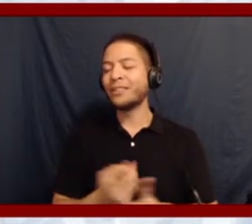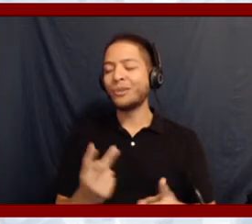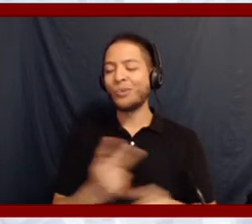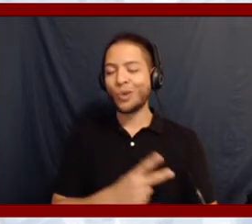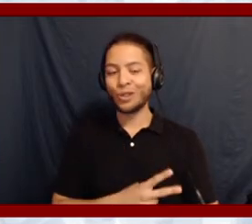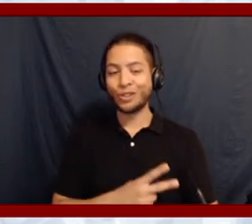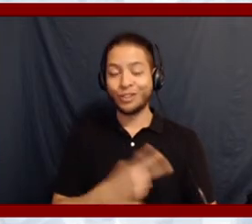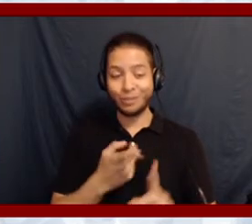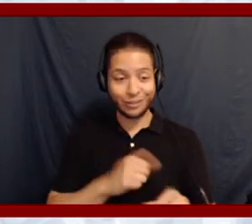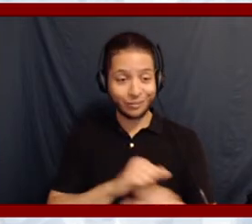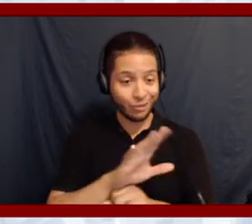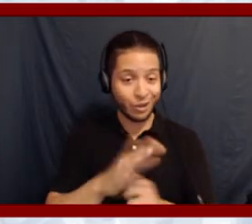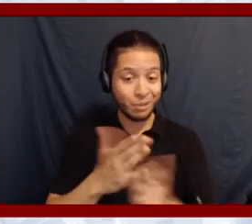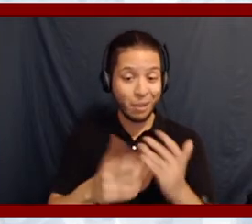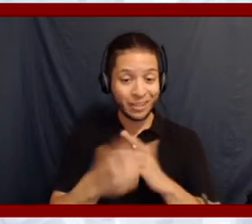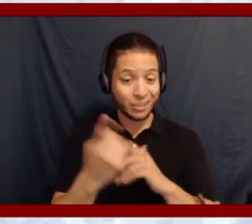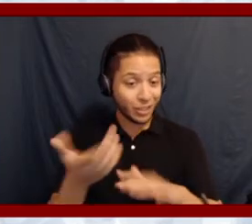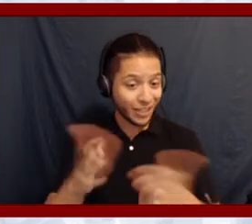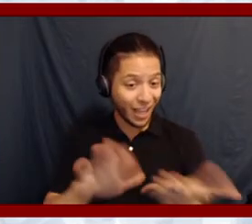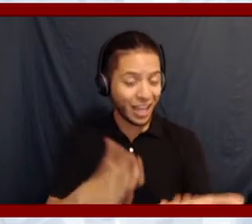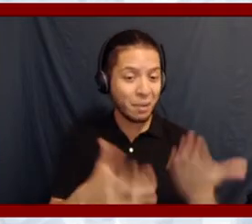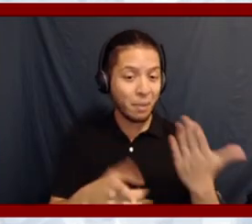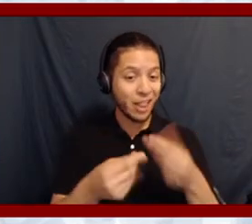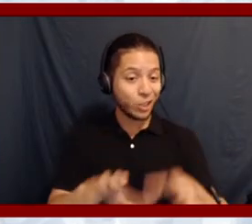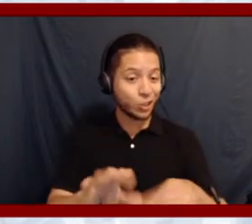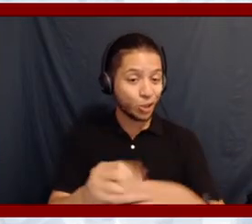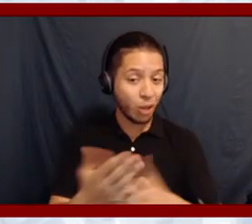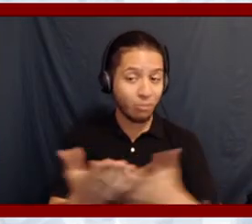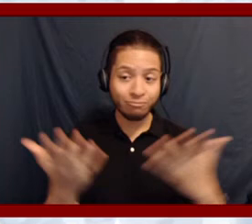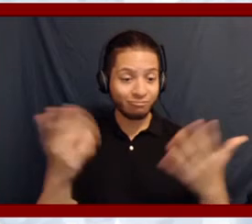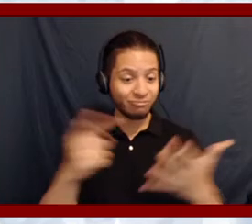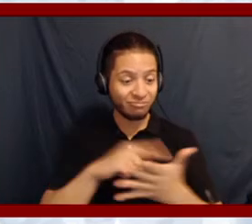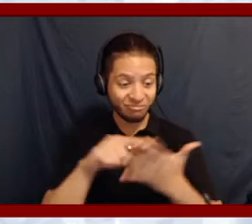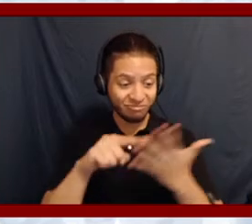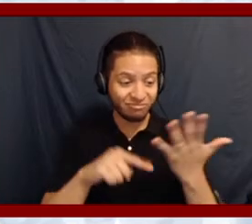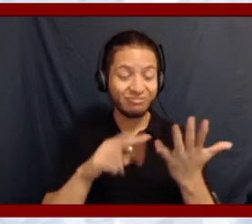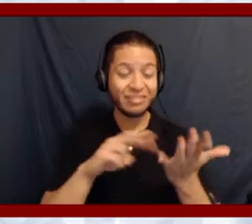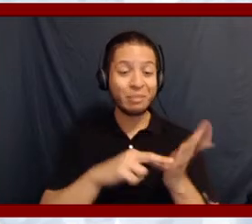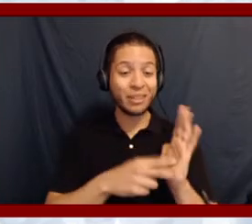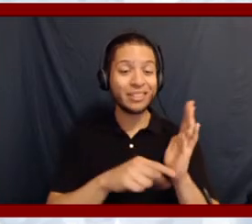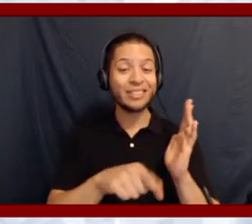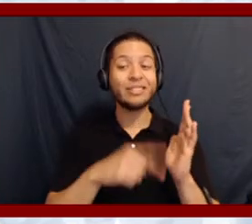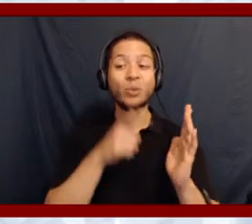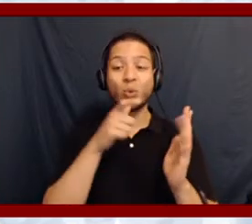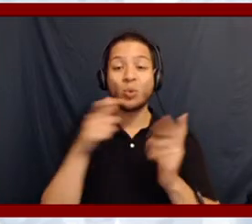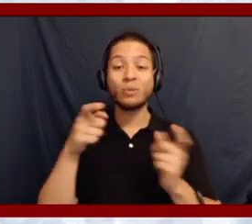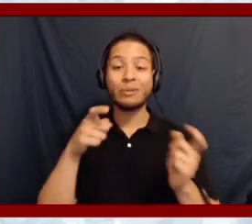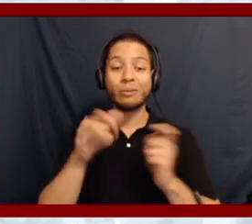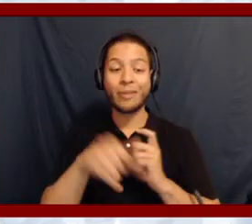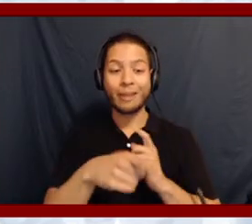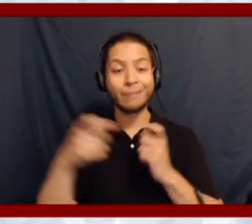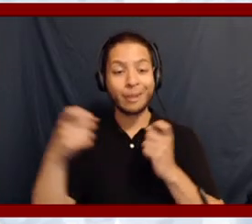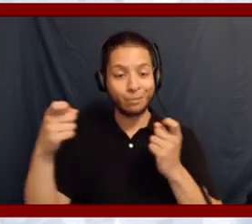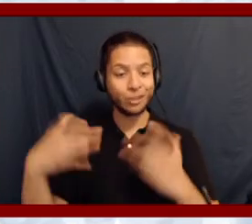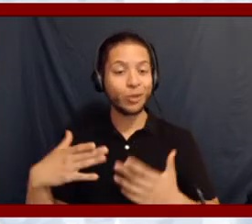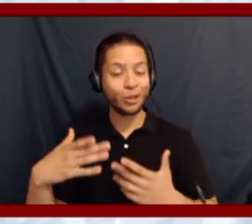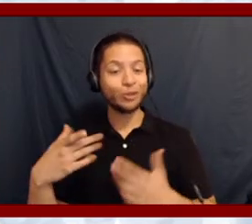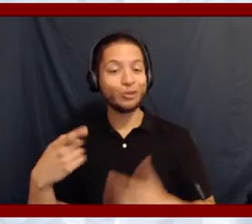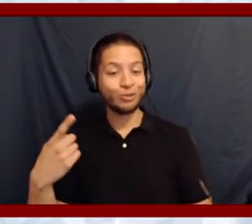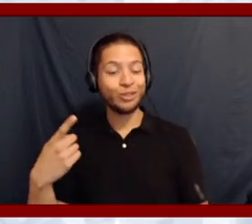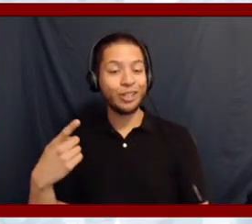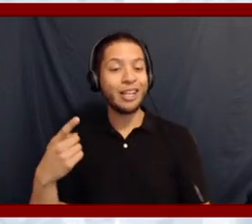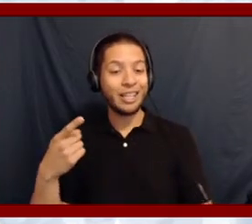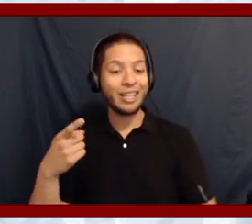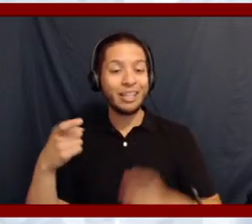So the administrators of HBCUs have that additional task of thinking, okay, how do we meet the basic needs and how